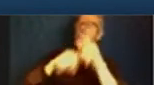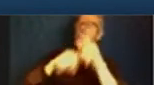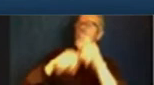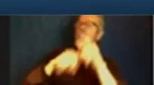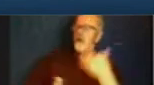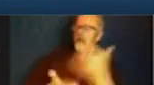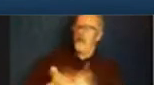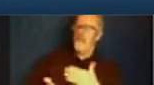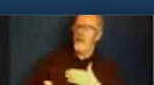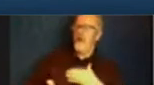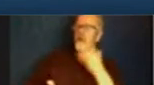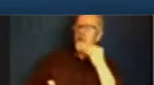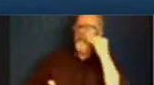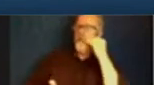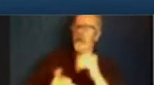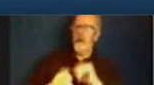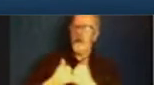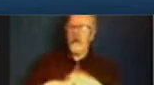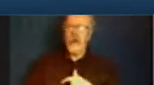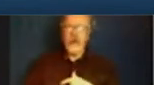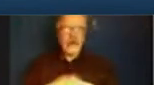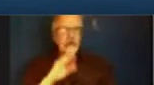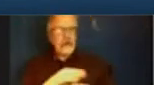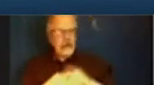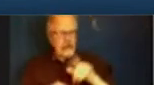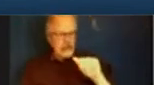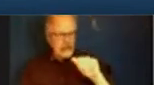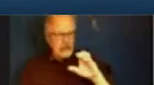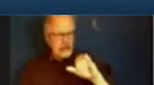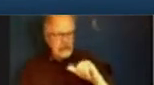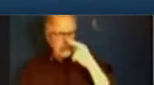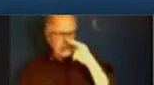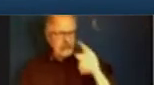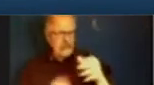Lacey, do you know the answer to that?